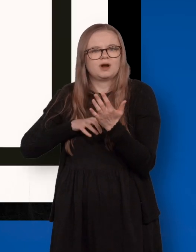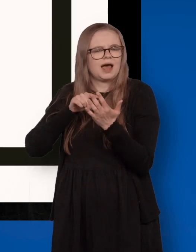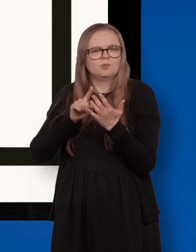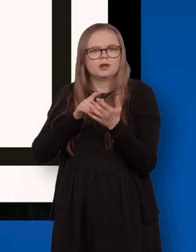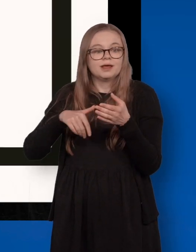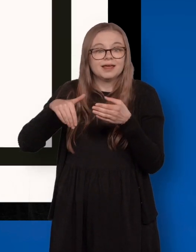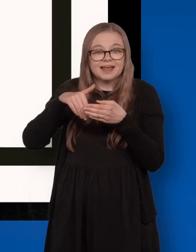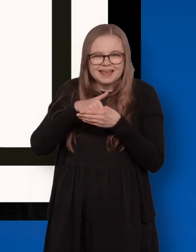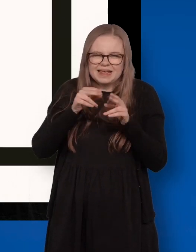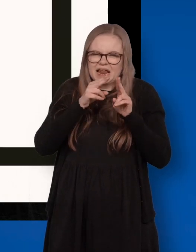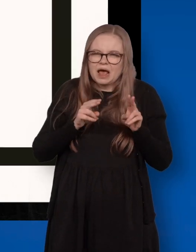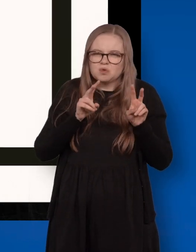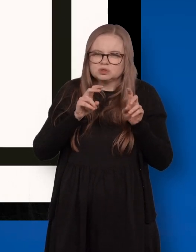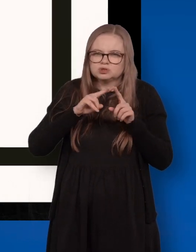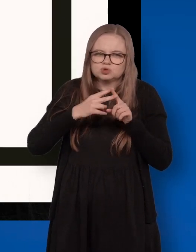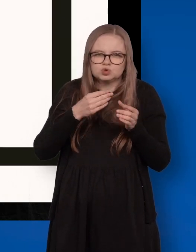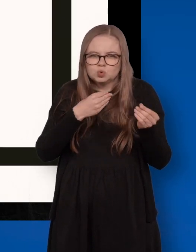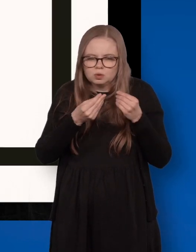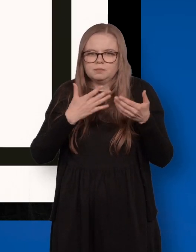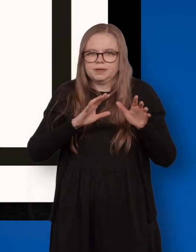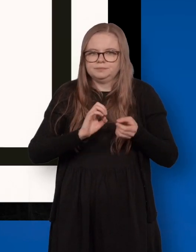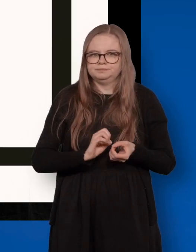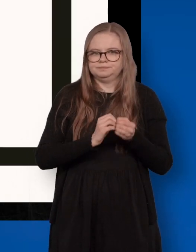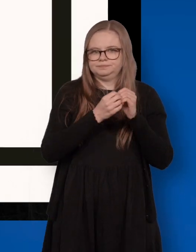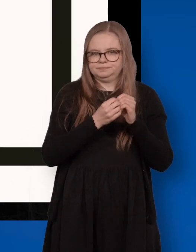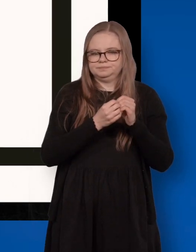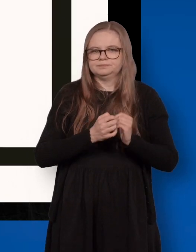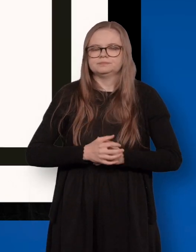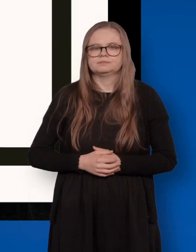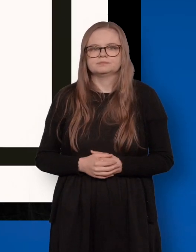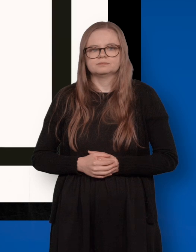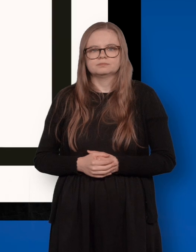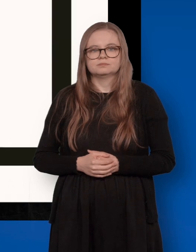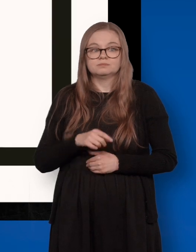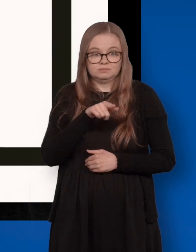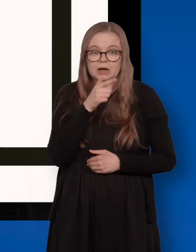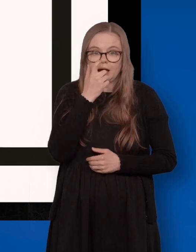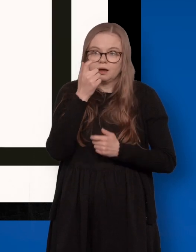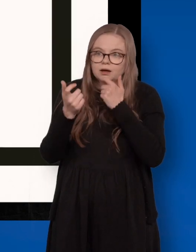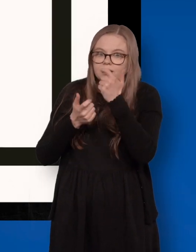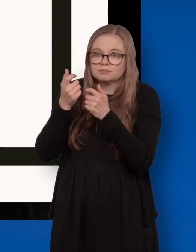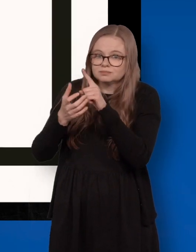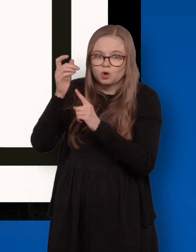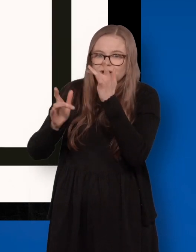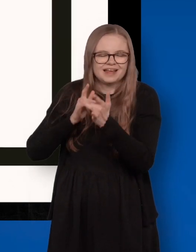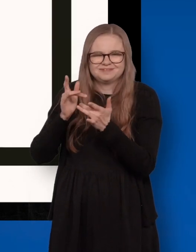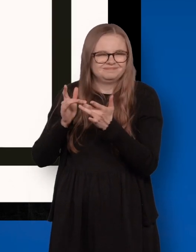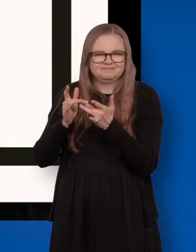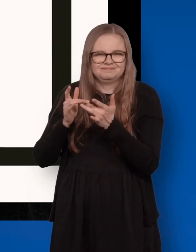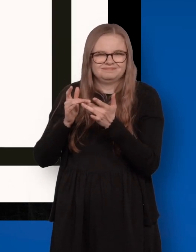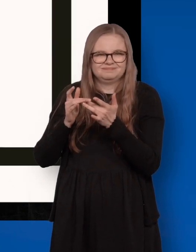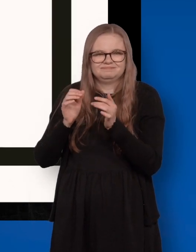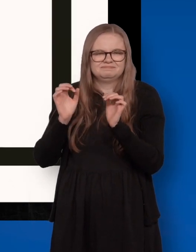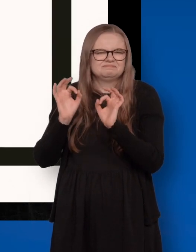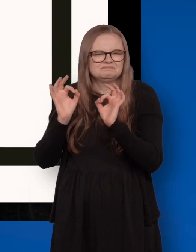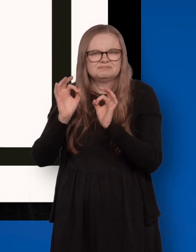in-house tool that we've developed. It's not a tool that you can sort of find online right now. Sort of, it doesn't have a